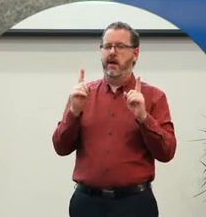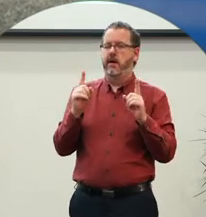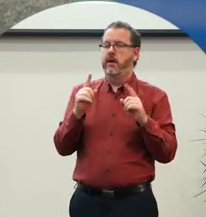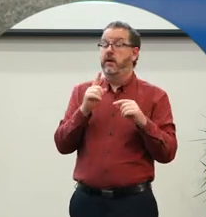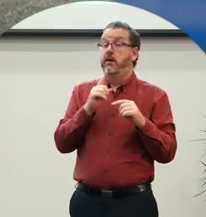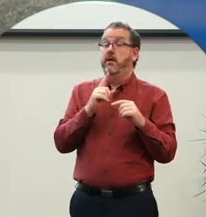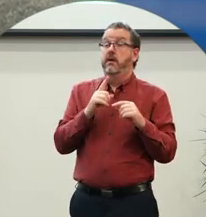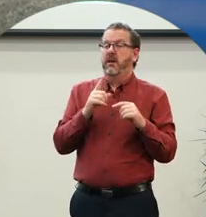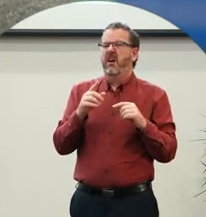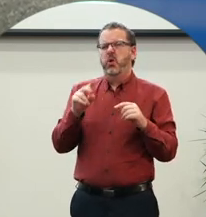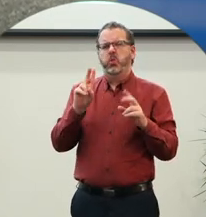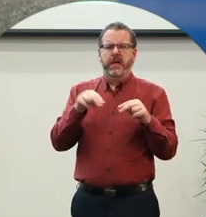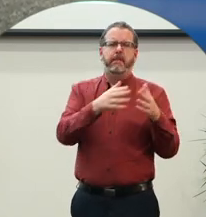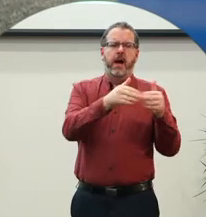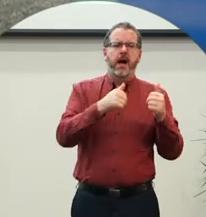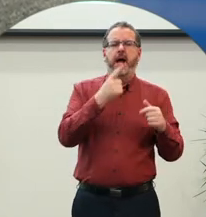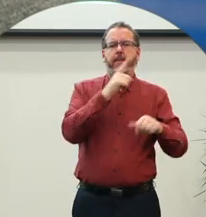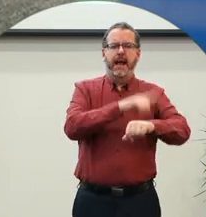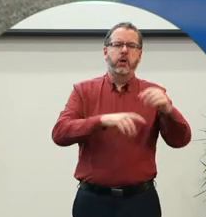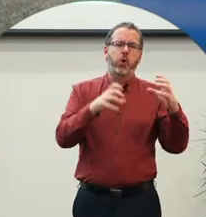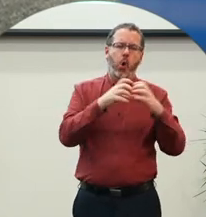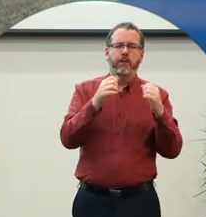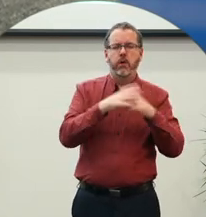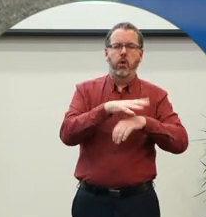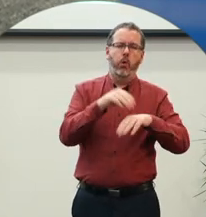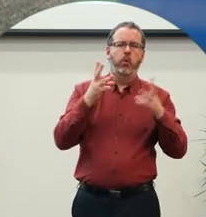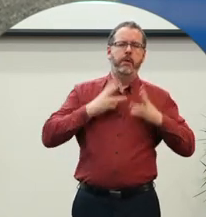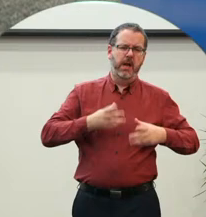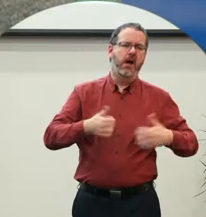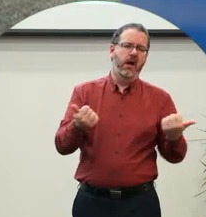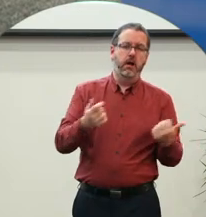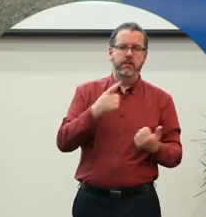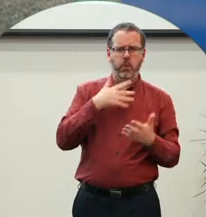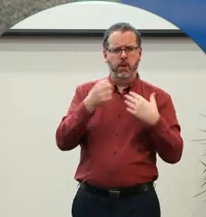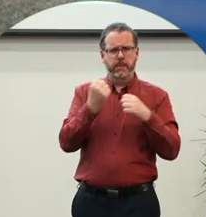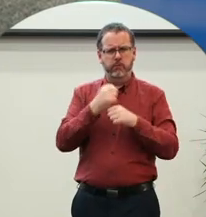thing, but like, what are we doing about the class system in Britain? How are we going to